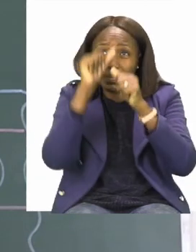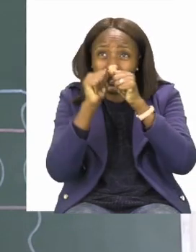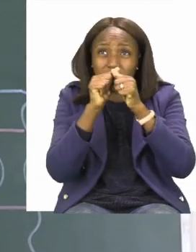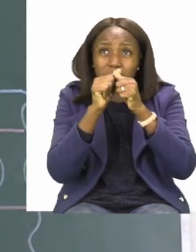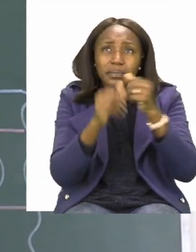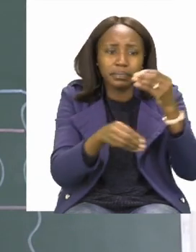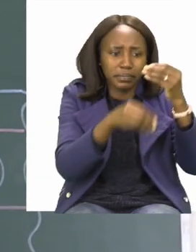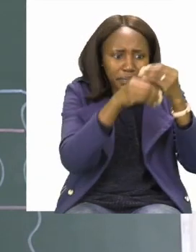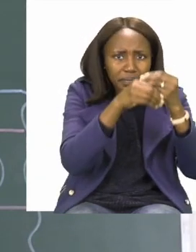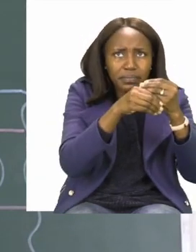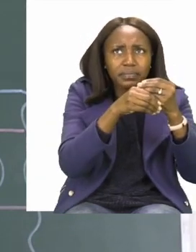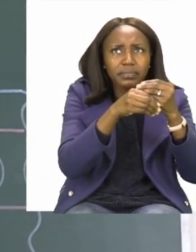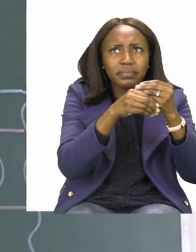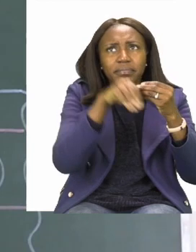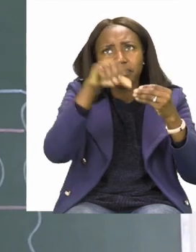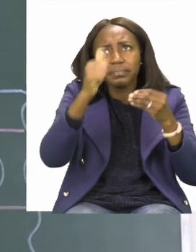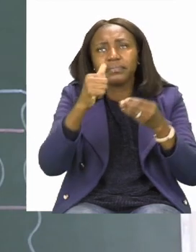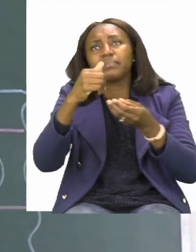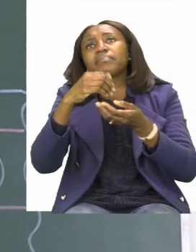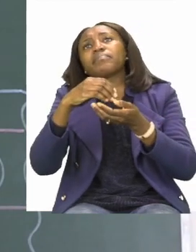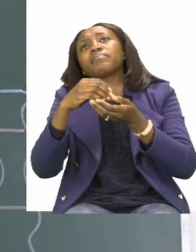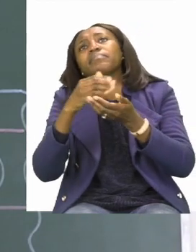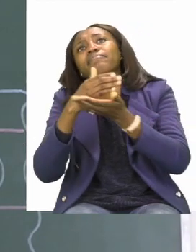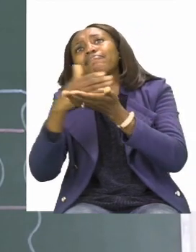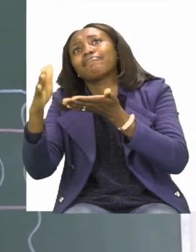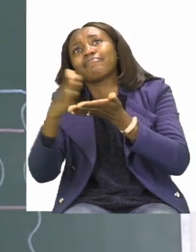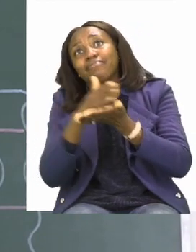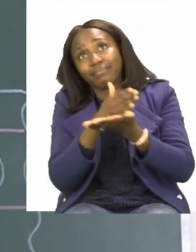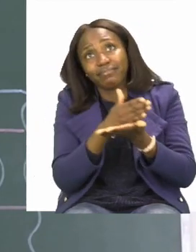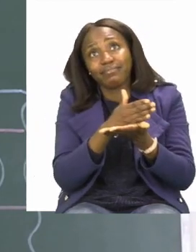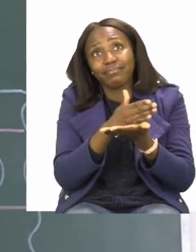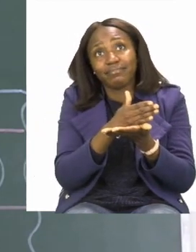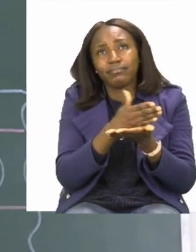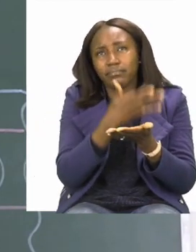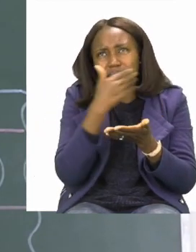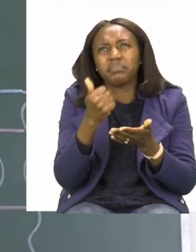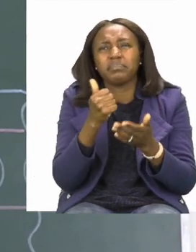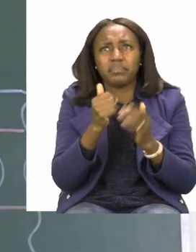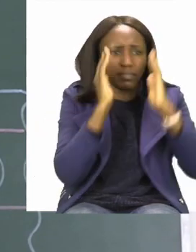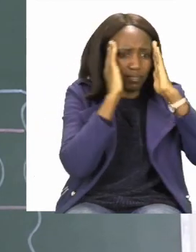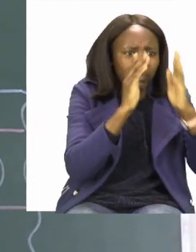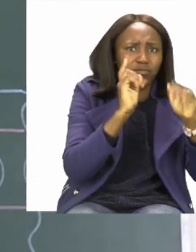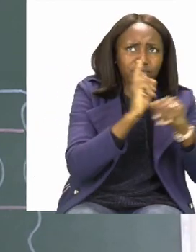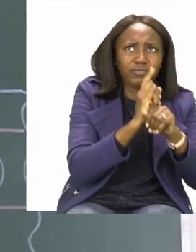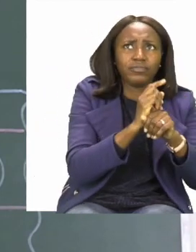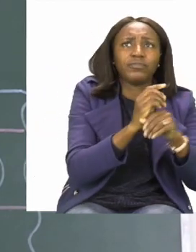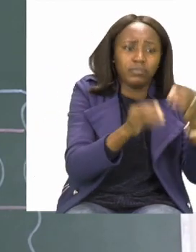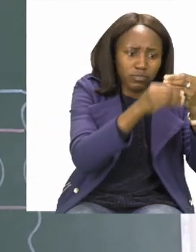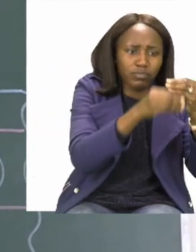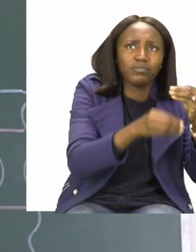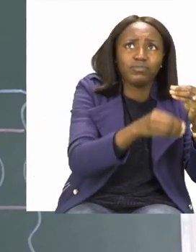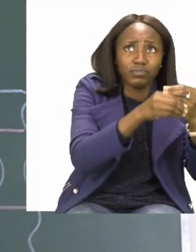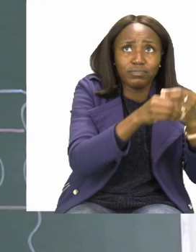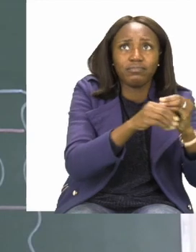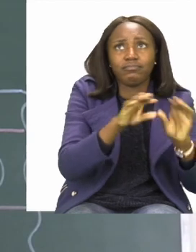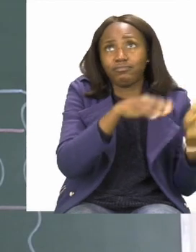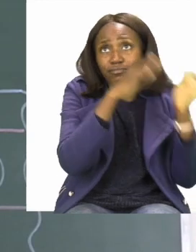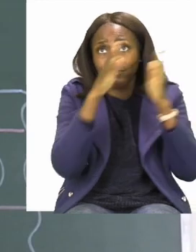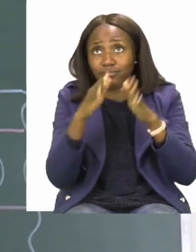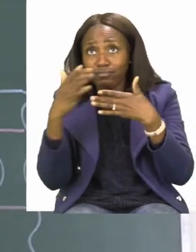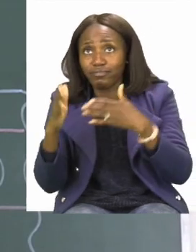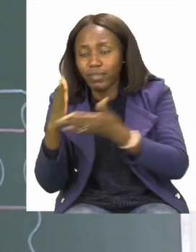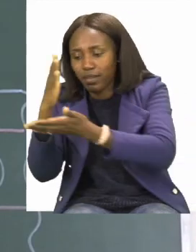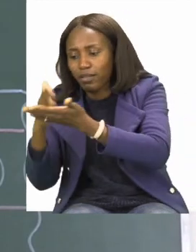you'd like, do all the doubling first and then you do all the halving. If you